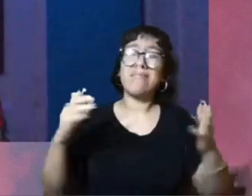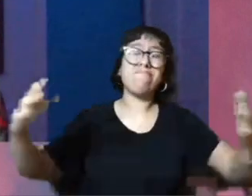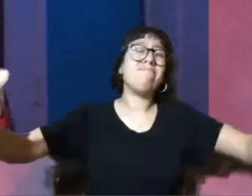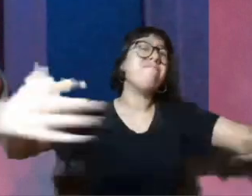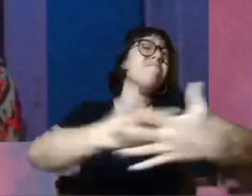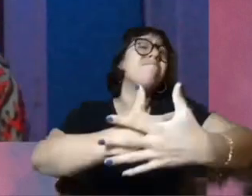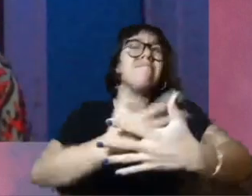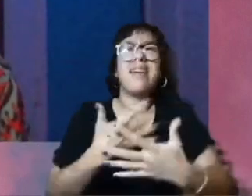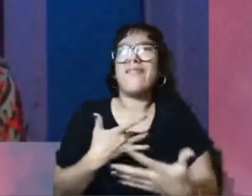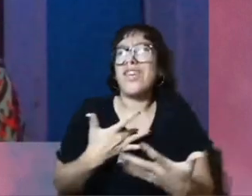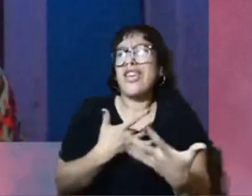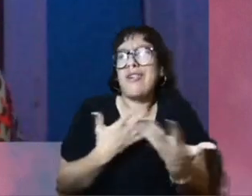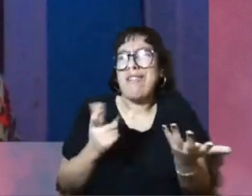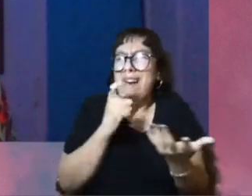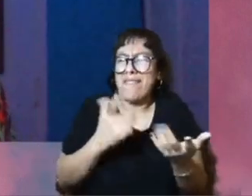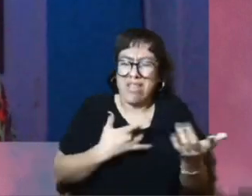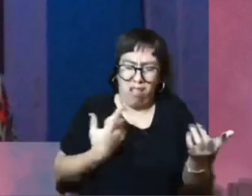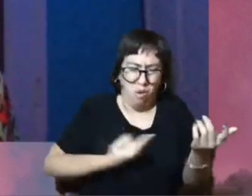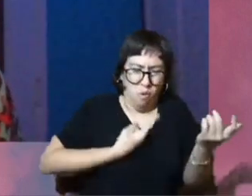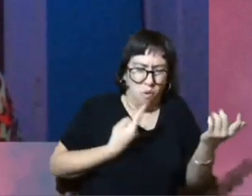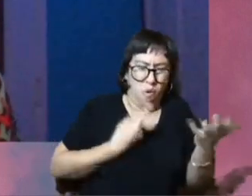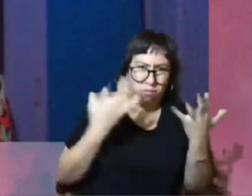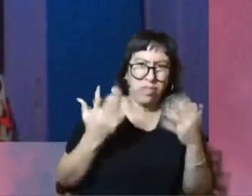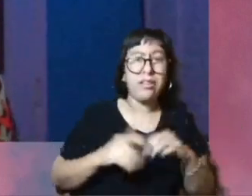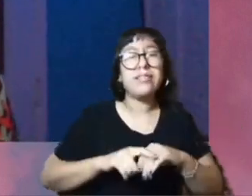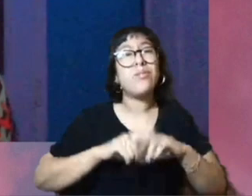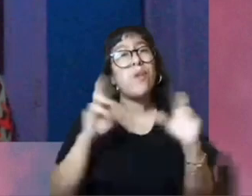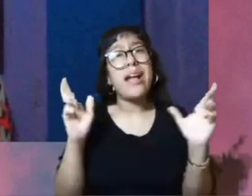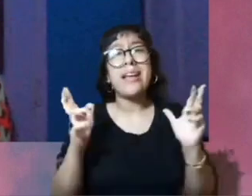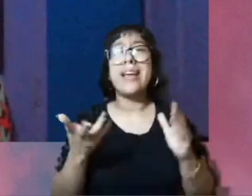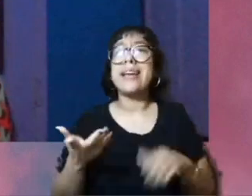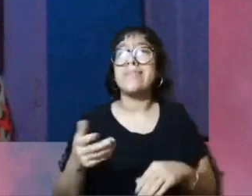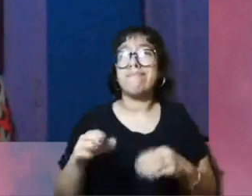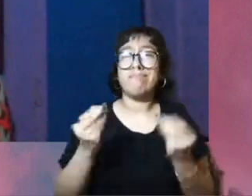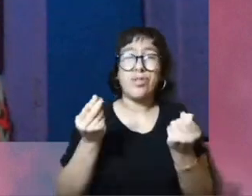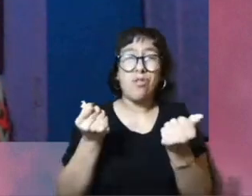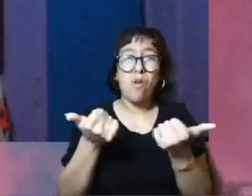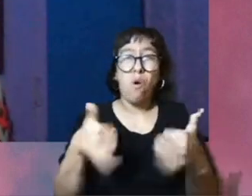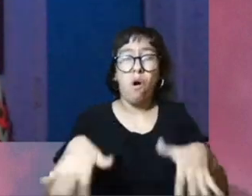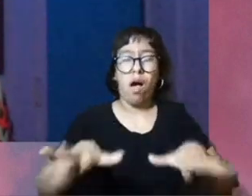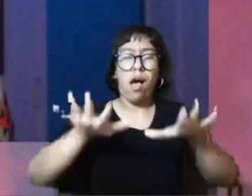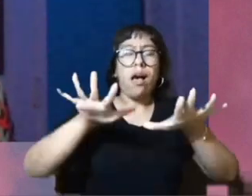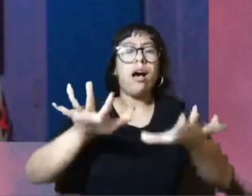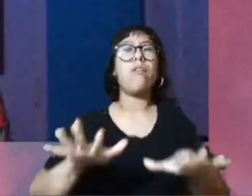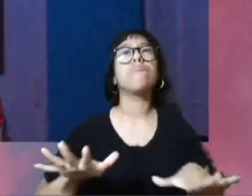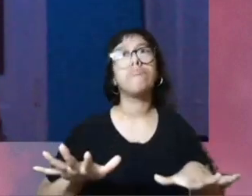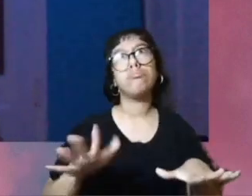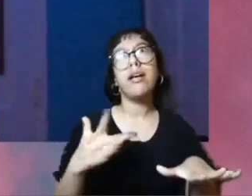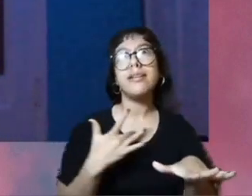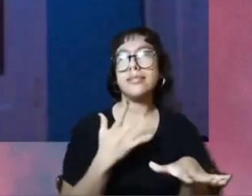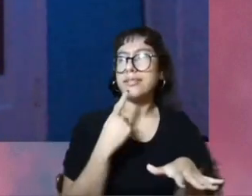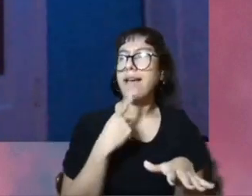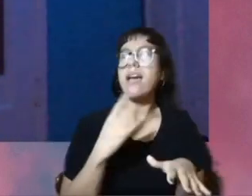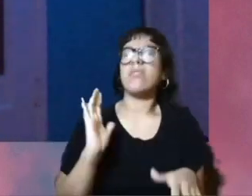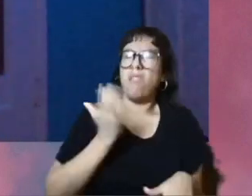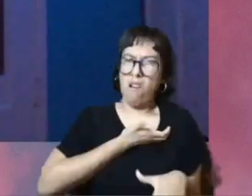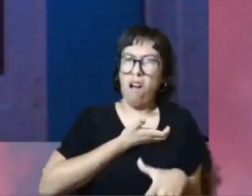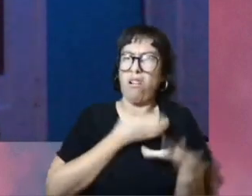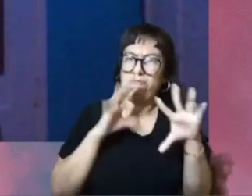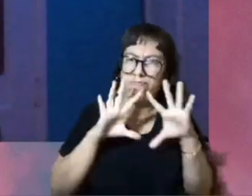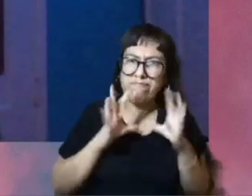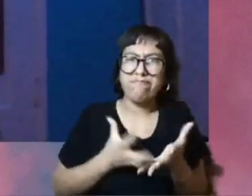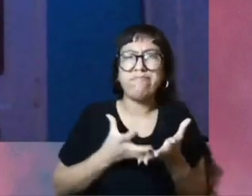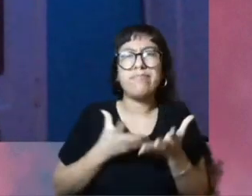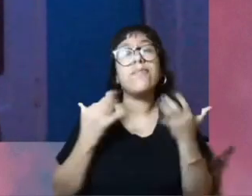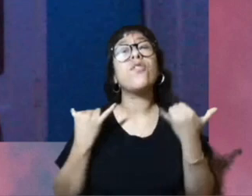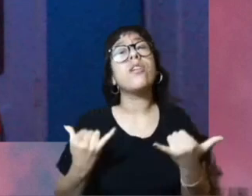feel what it's like to not be alone, to plant our feet in the soil of a world that we can say is truly ours. For